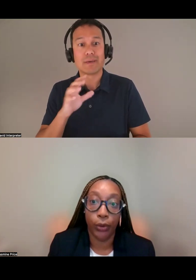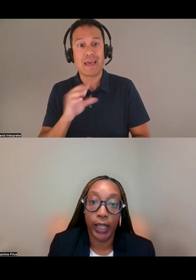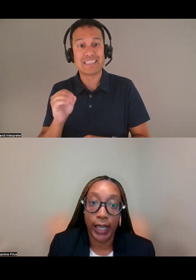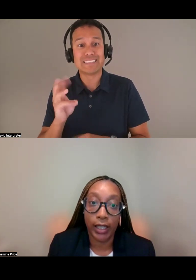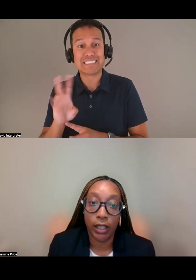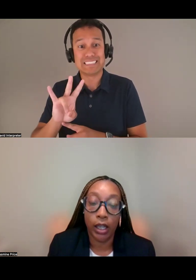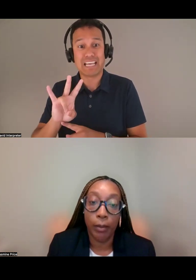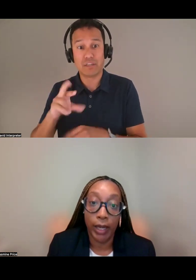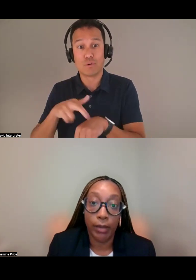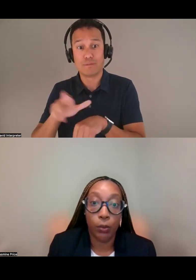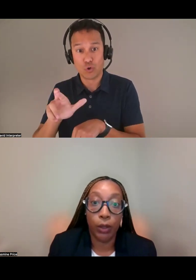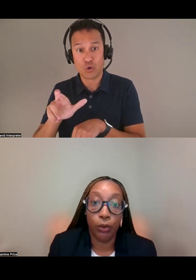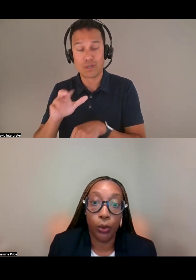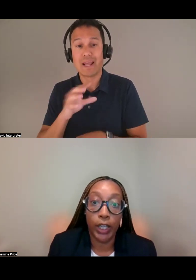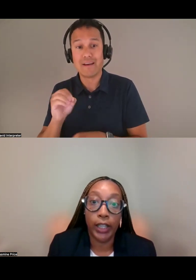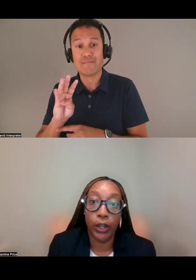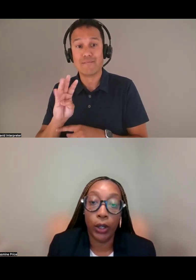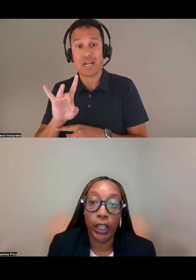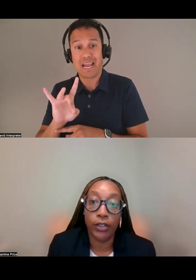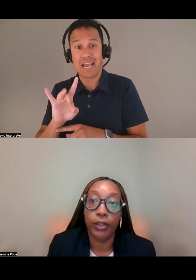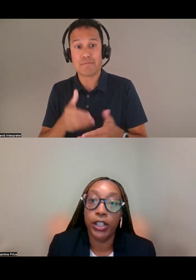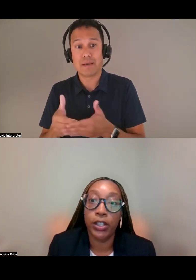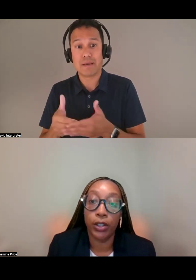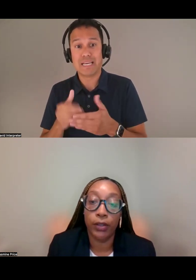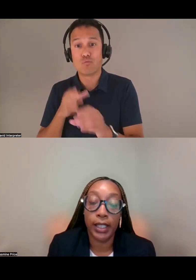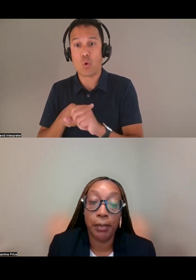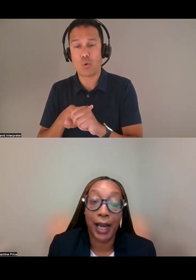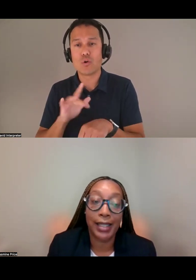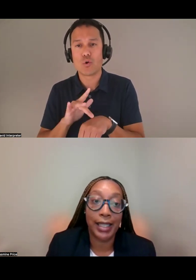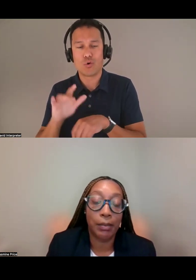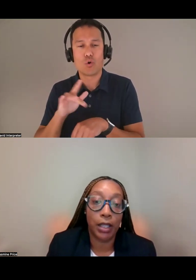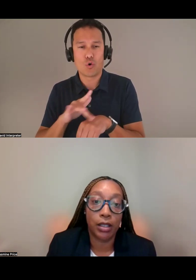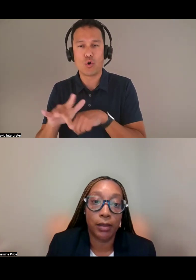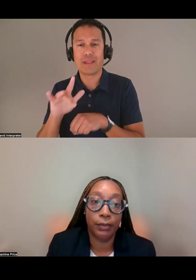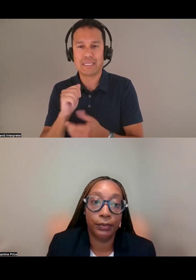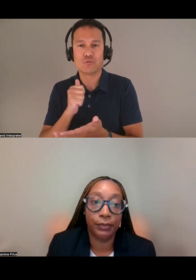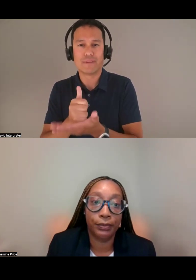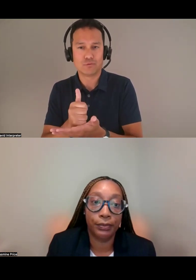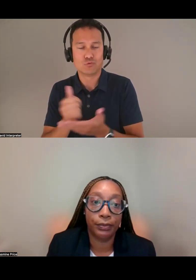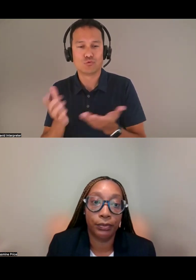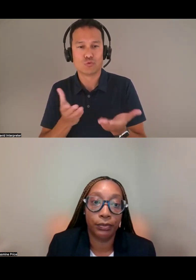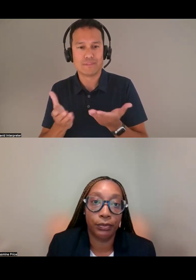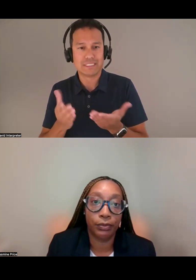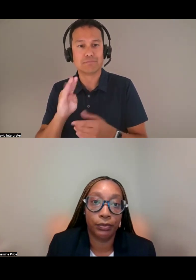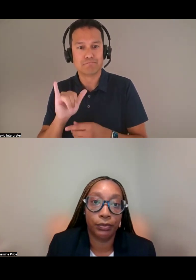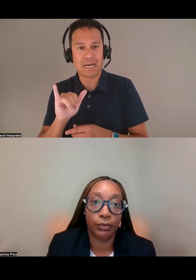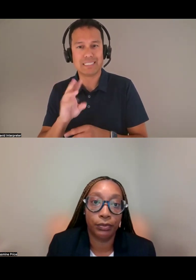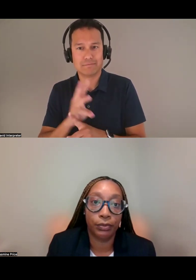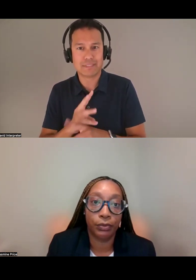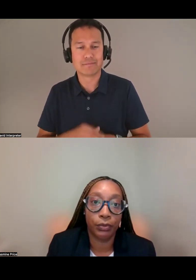and 48 babies were enrolled in early intervention services by 6 months.